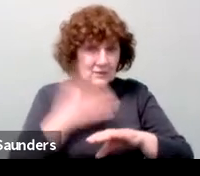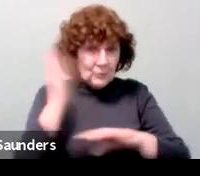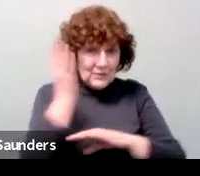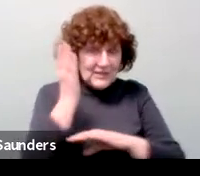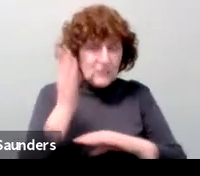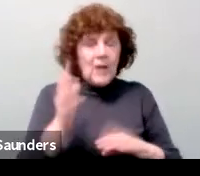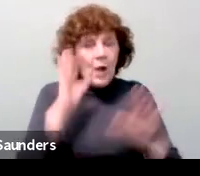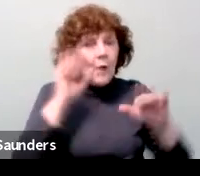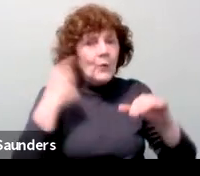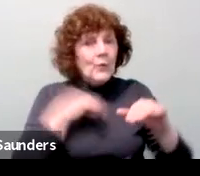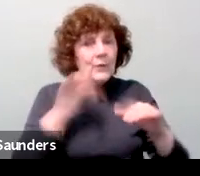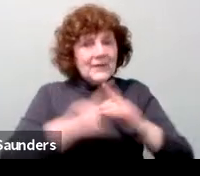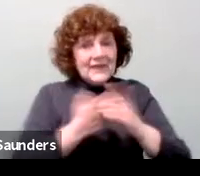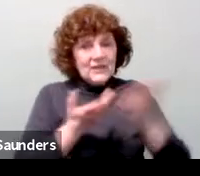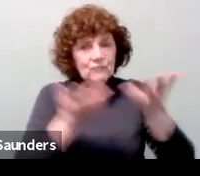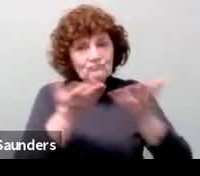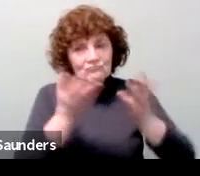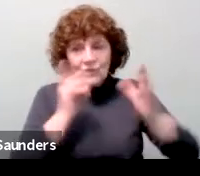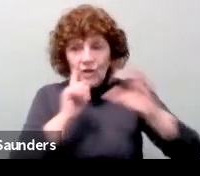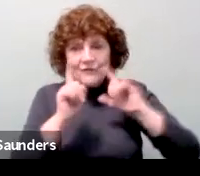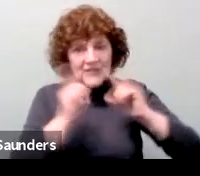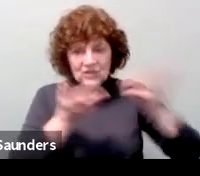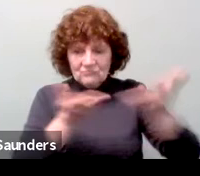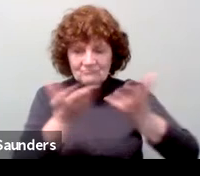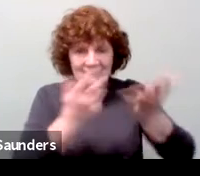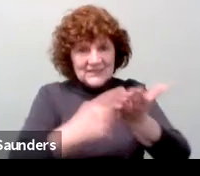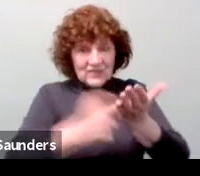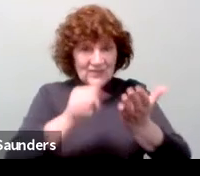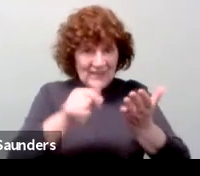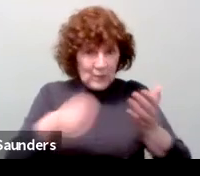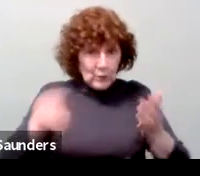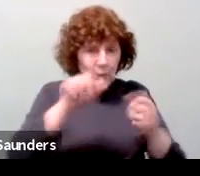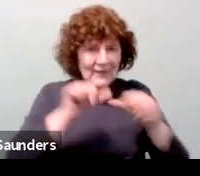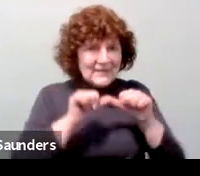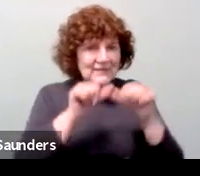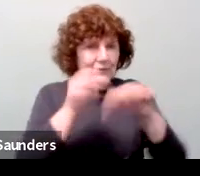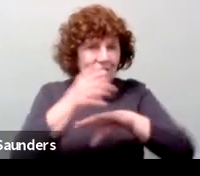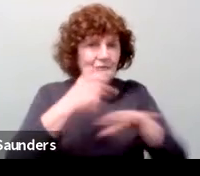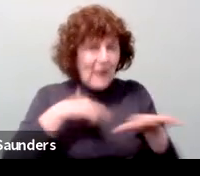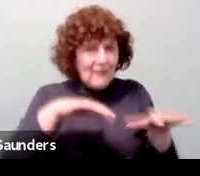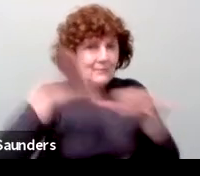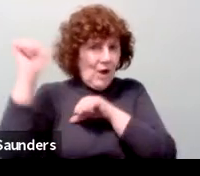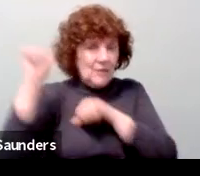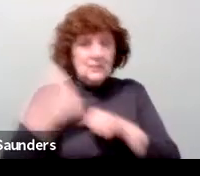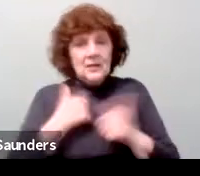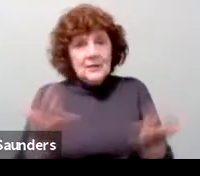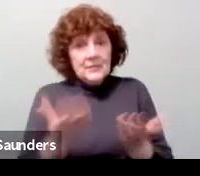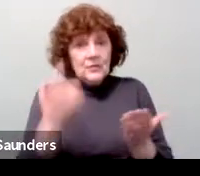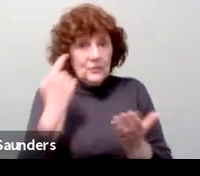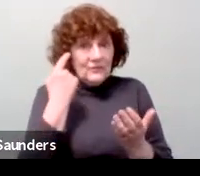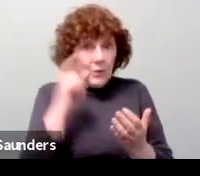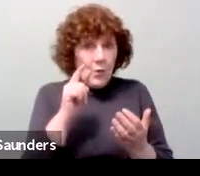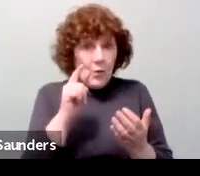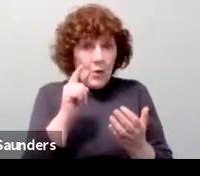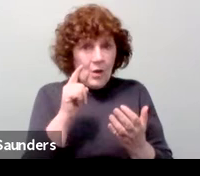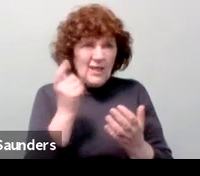a conversation that you will keep having once I'm gone. I'm here for, you know, a little